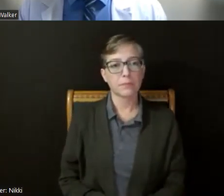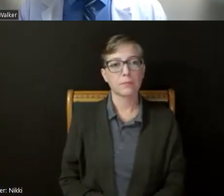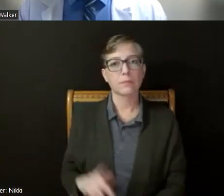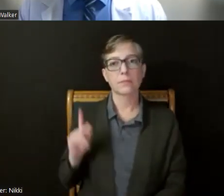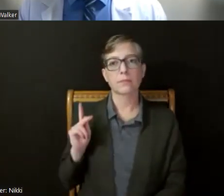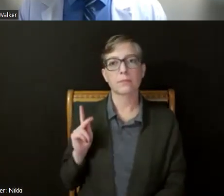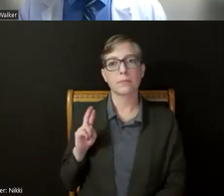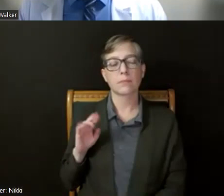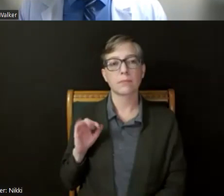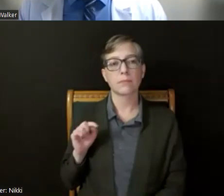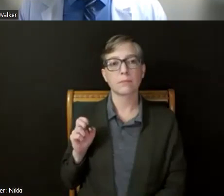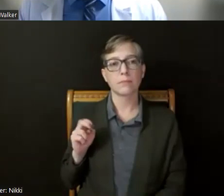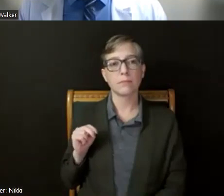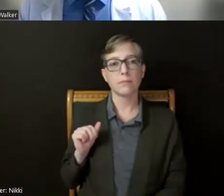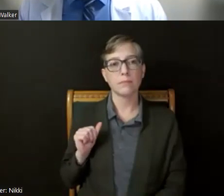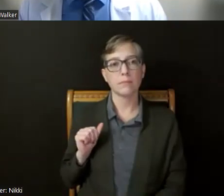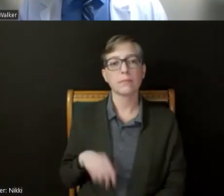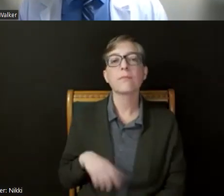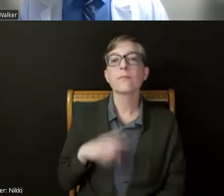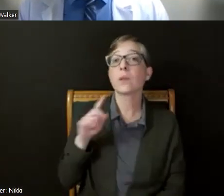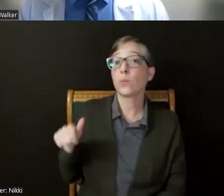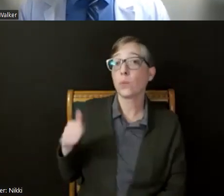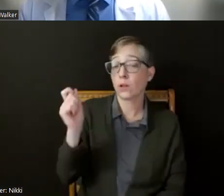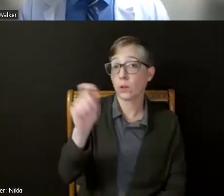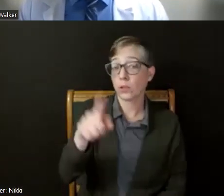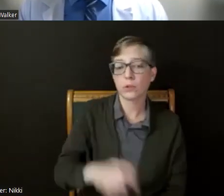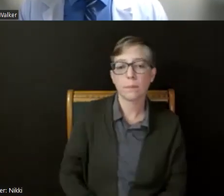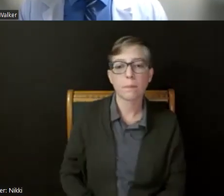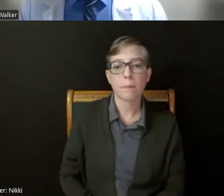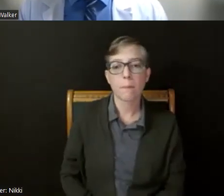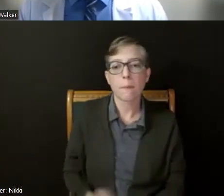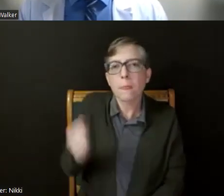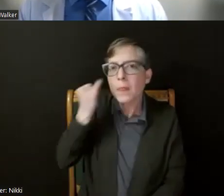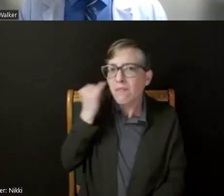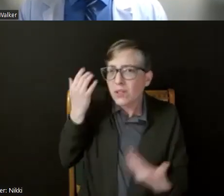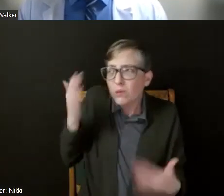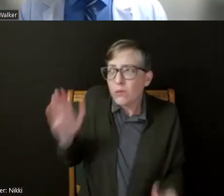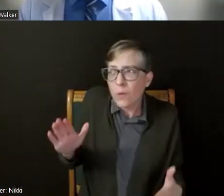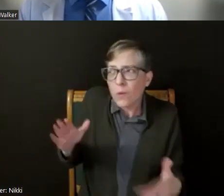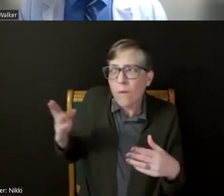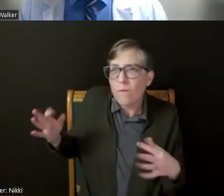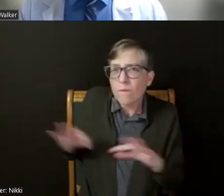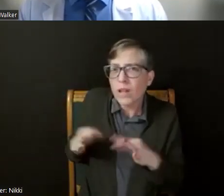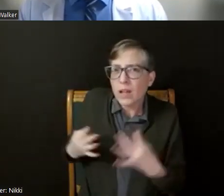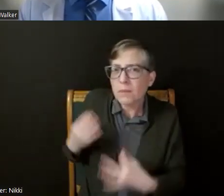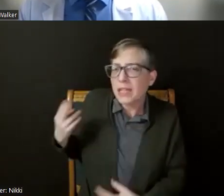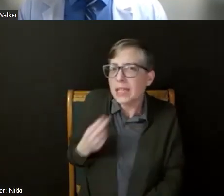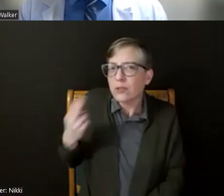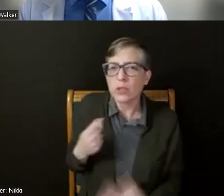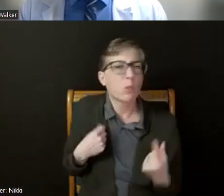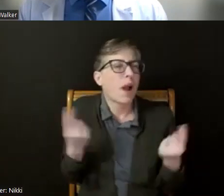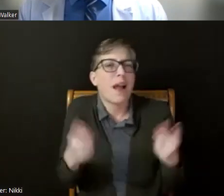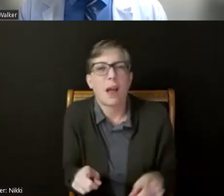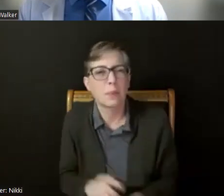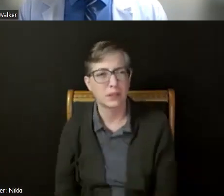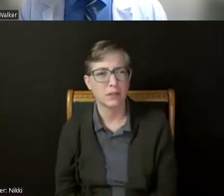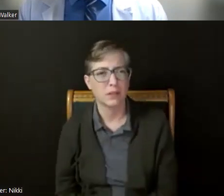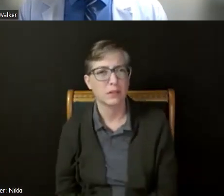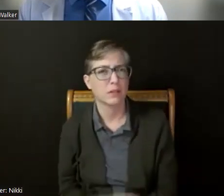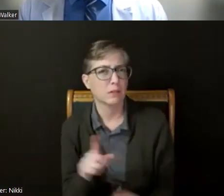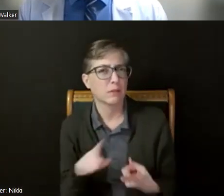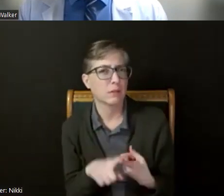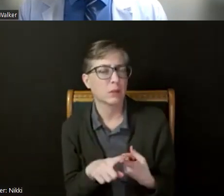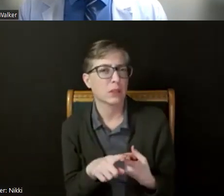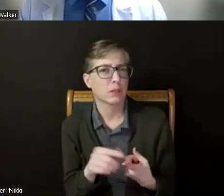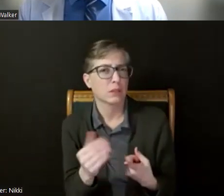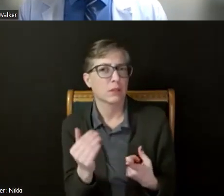One other question. What happens if you don't know your family history? So when do you determine then when you get screened? And is